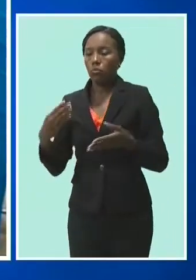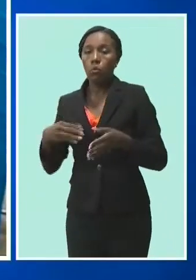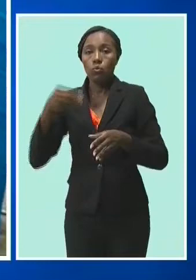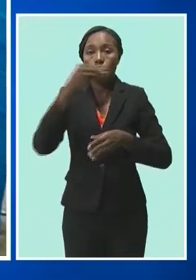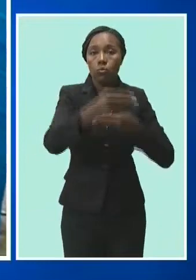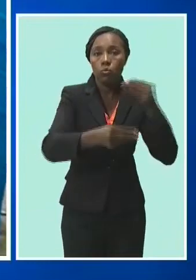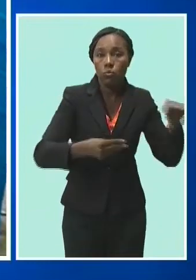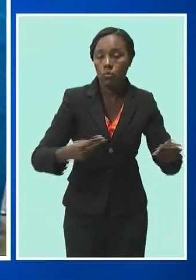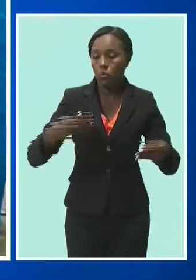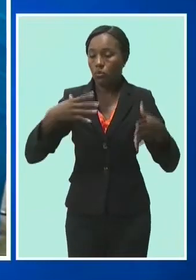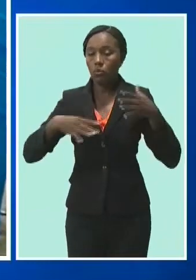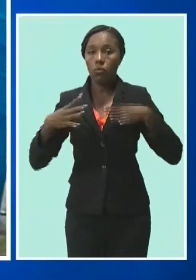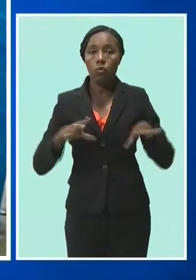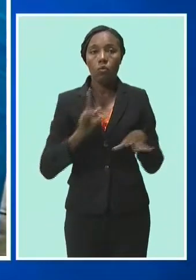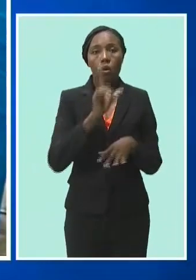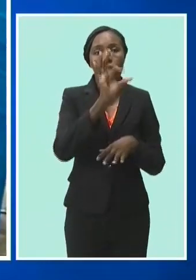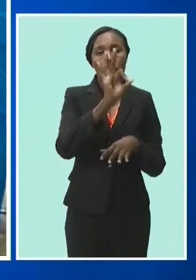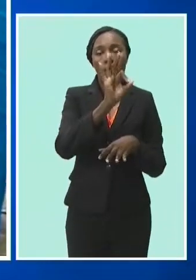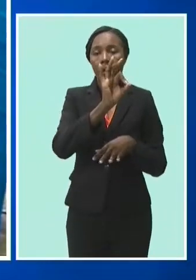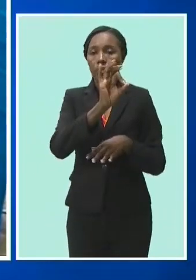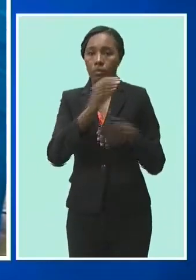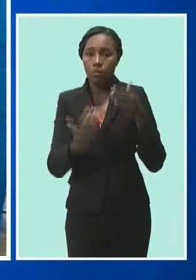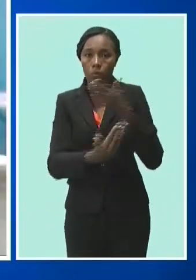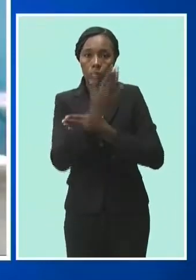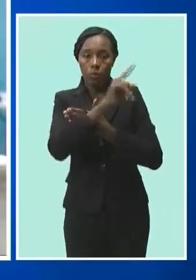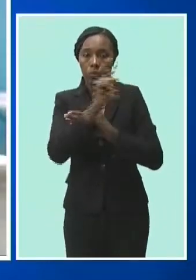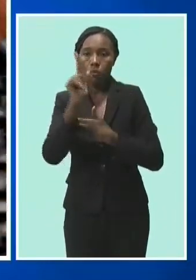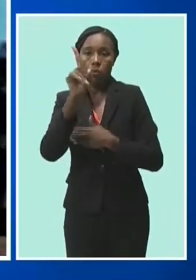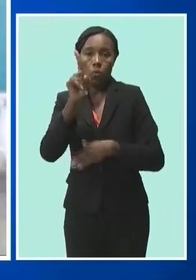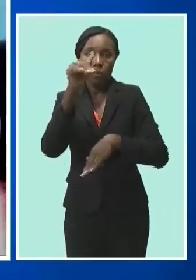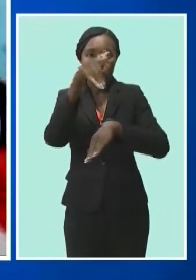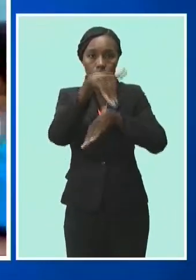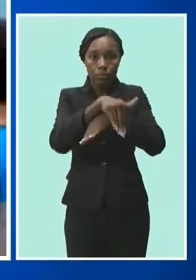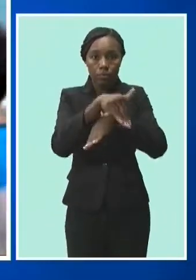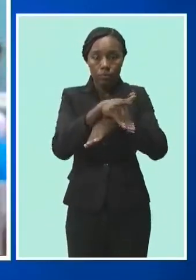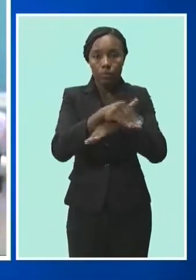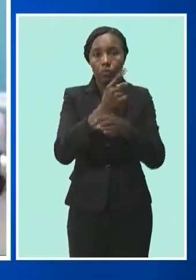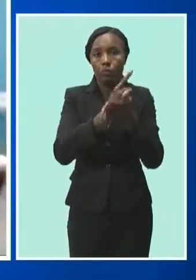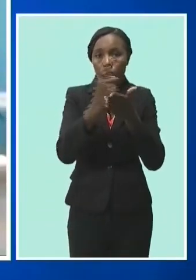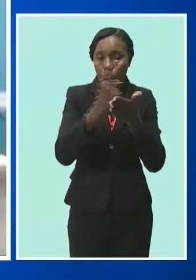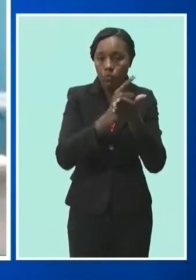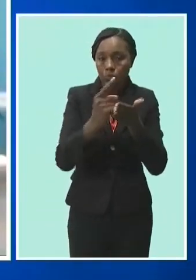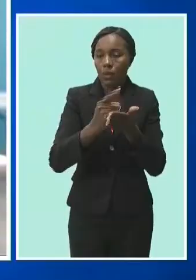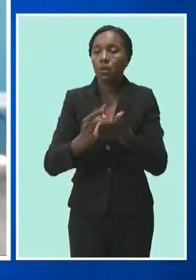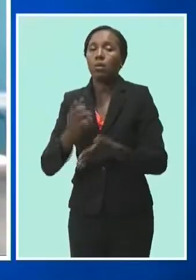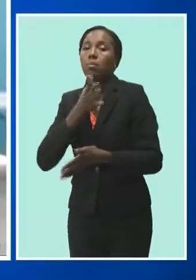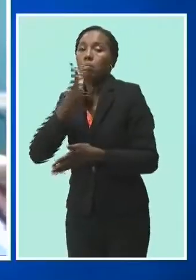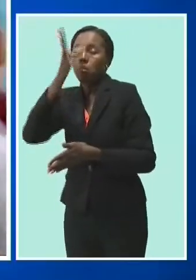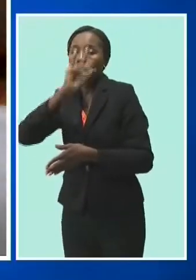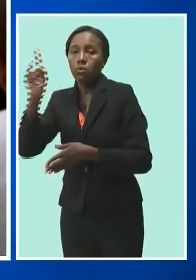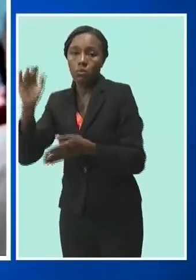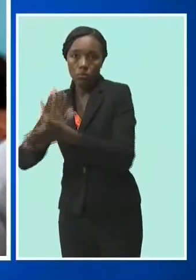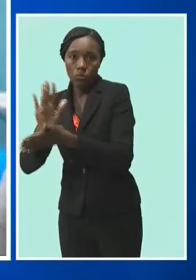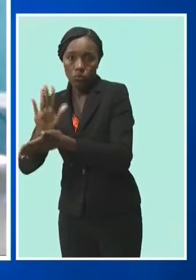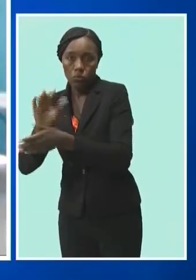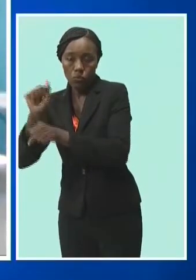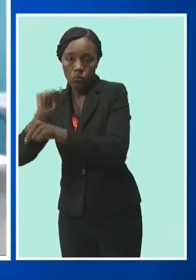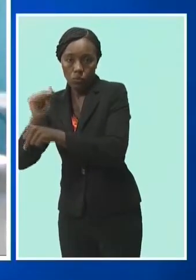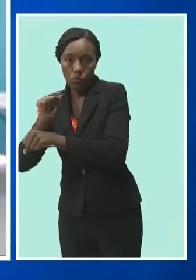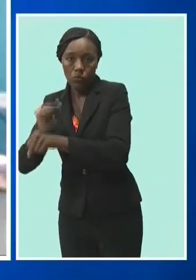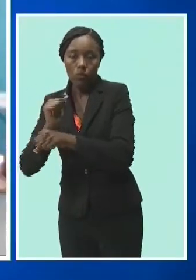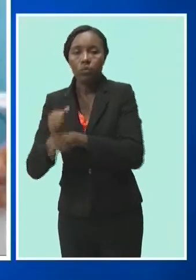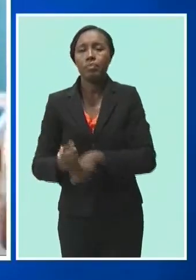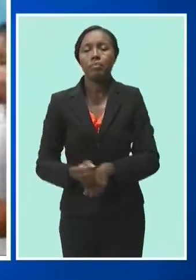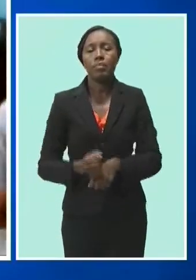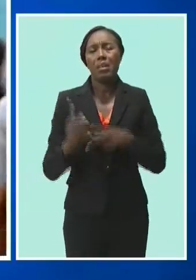1 p.m. on weekdays when their parents are at work. People feel, because they look a particular way, that things are